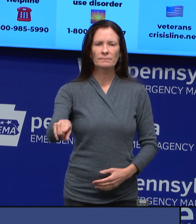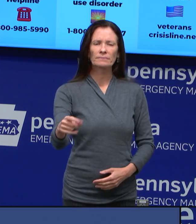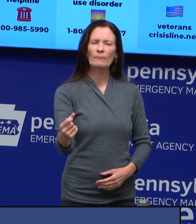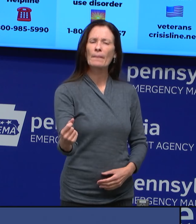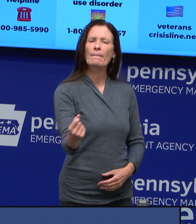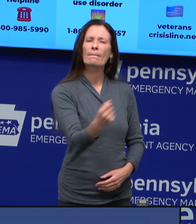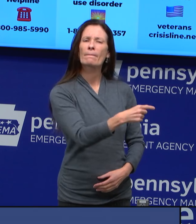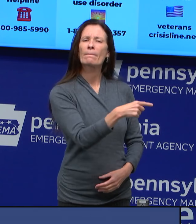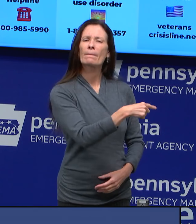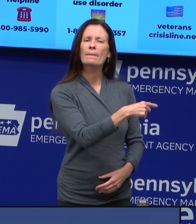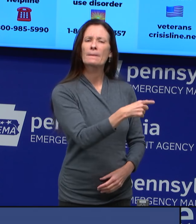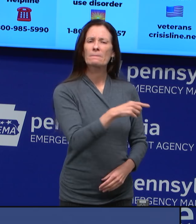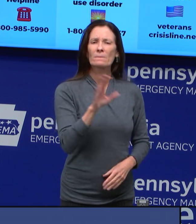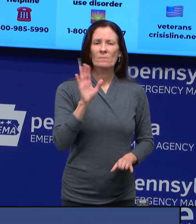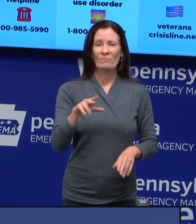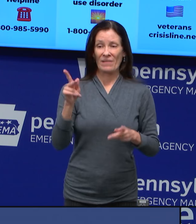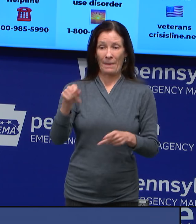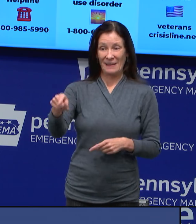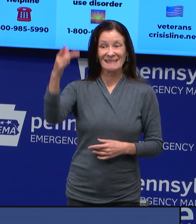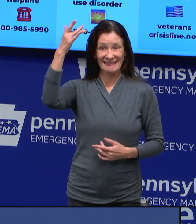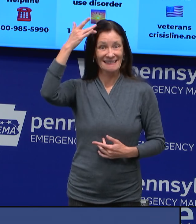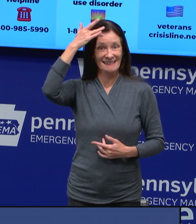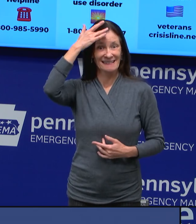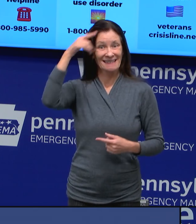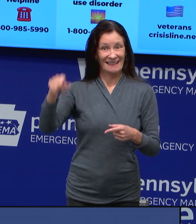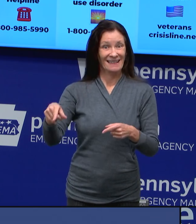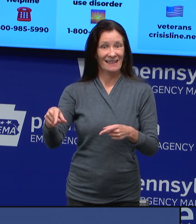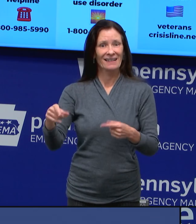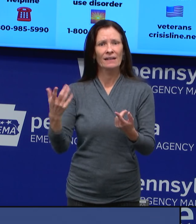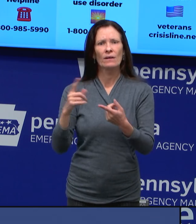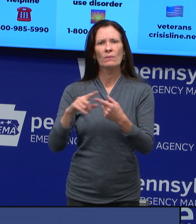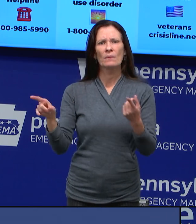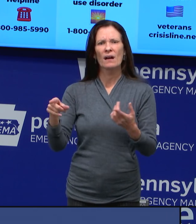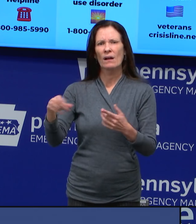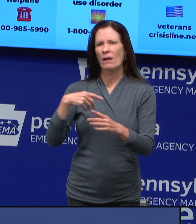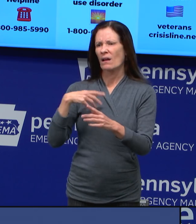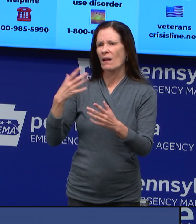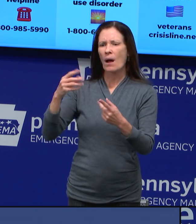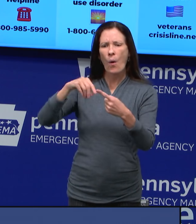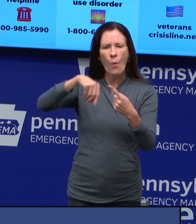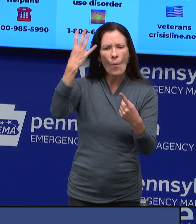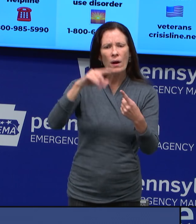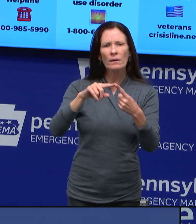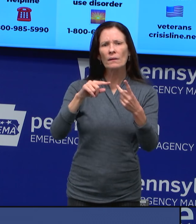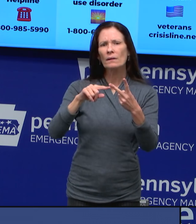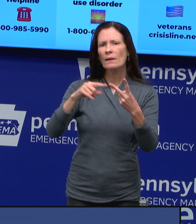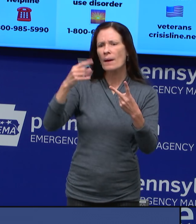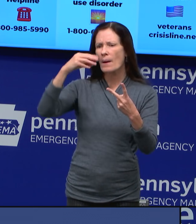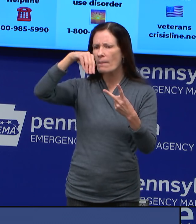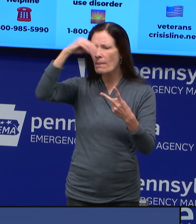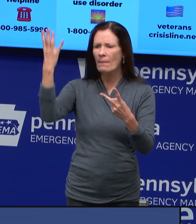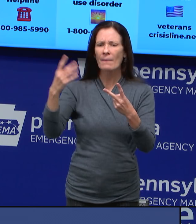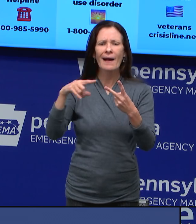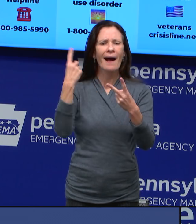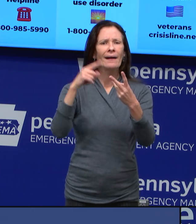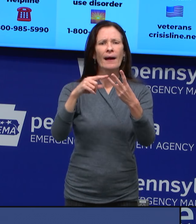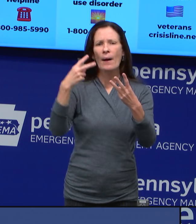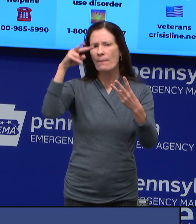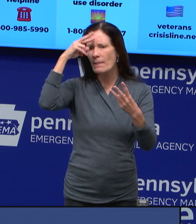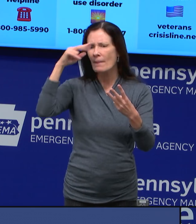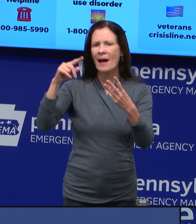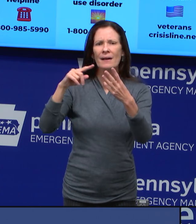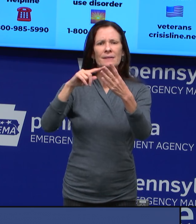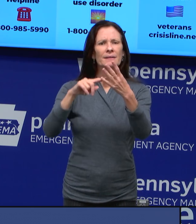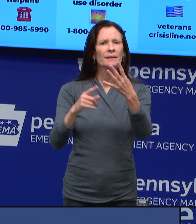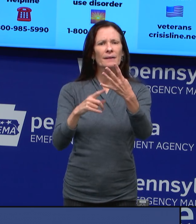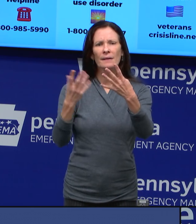in a third of cases call into question all previously reported lab data about other health issues in the state, and what is being done to